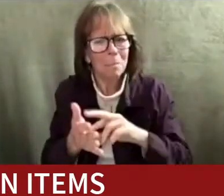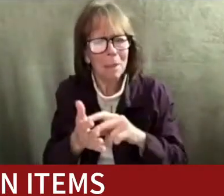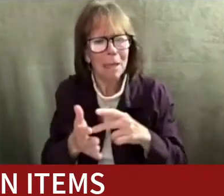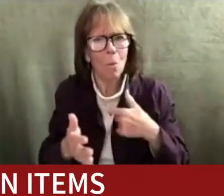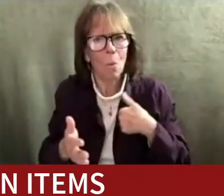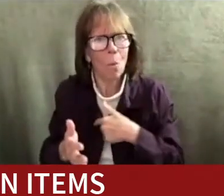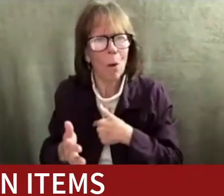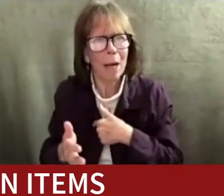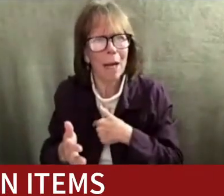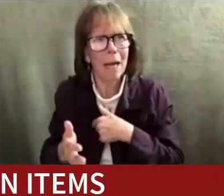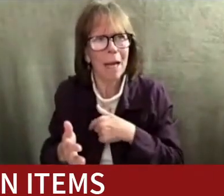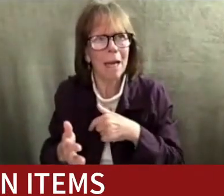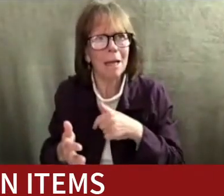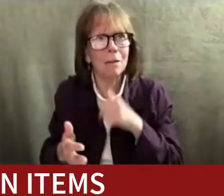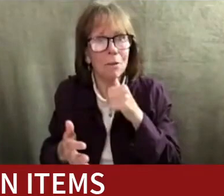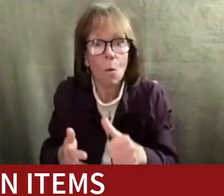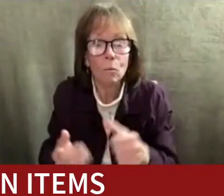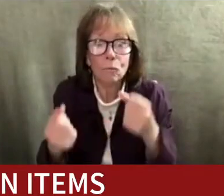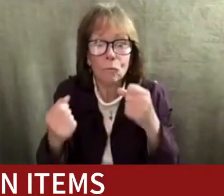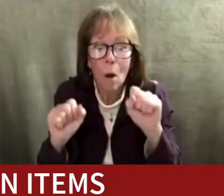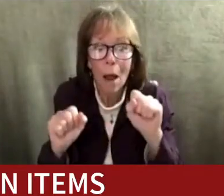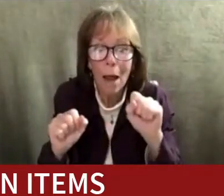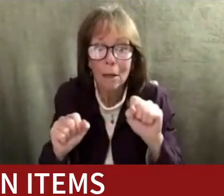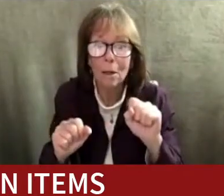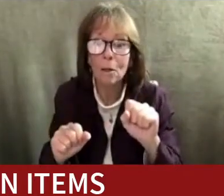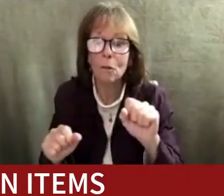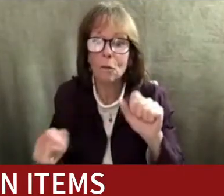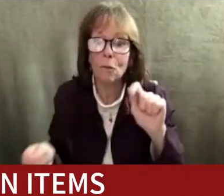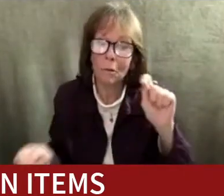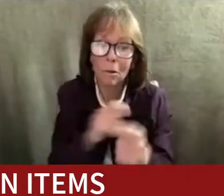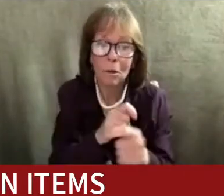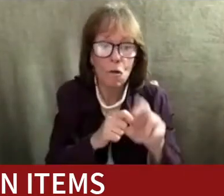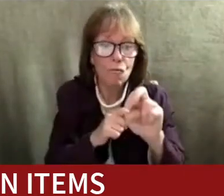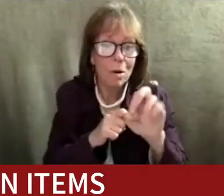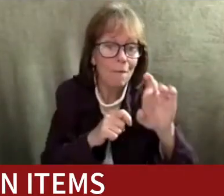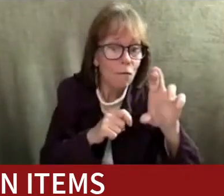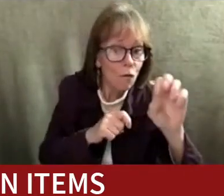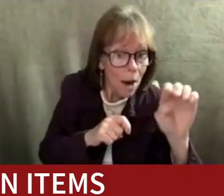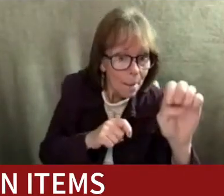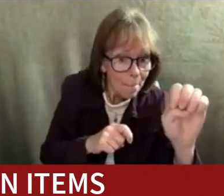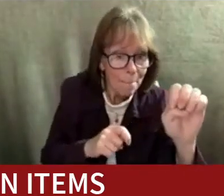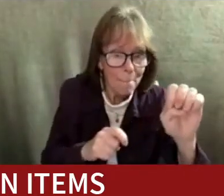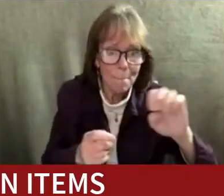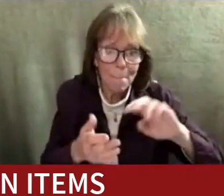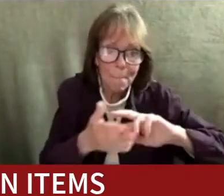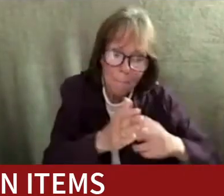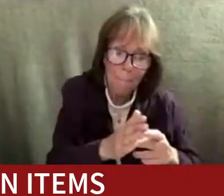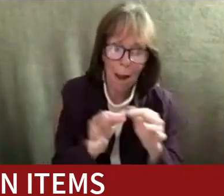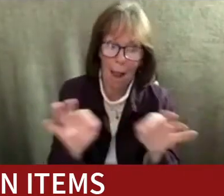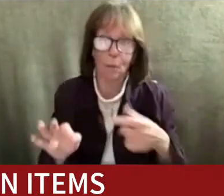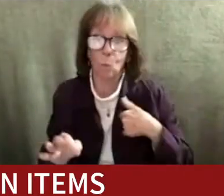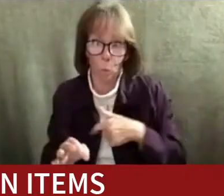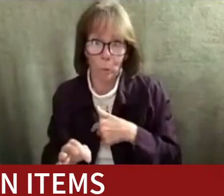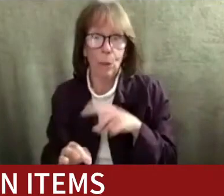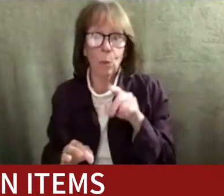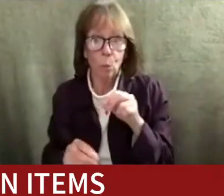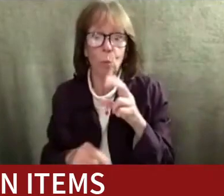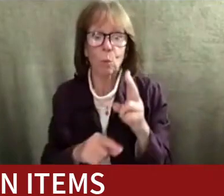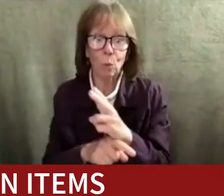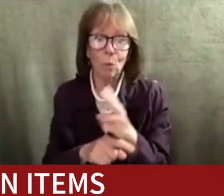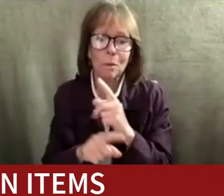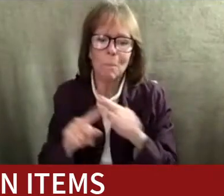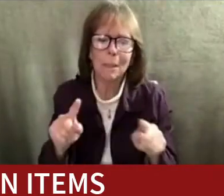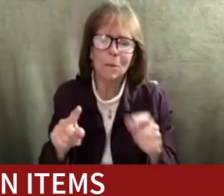and make like these bigger efforts to reframe the language that we use and try to come to a better understanding of